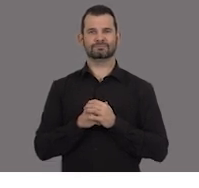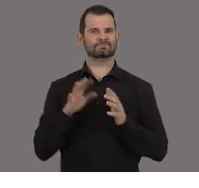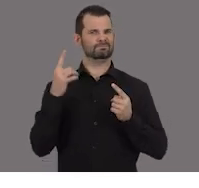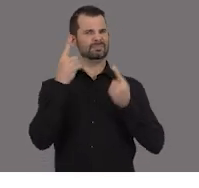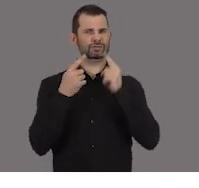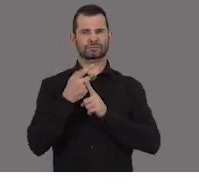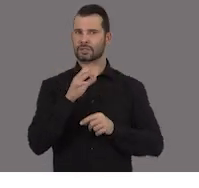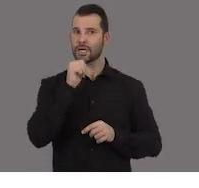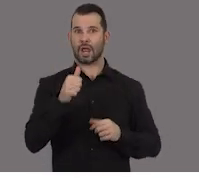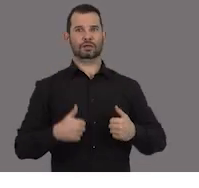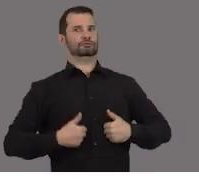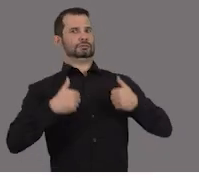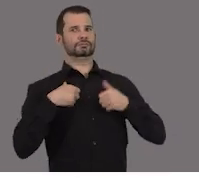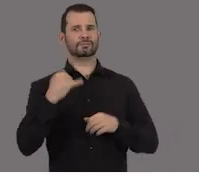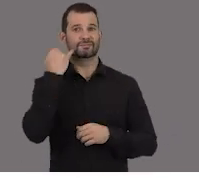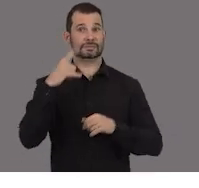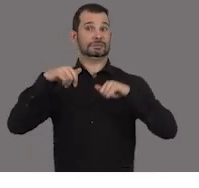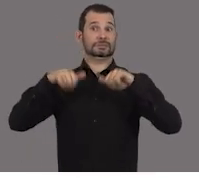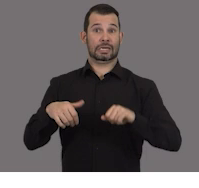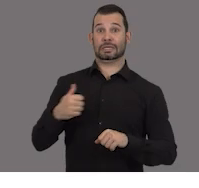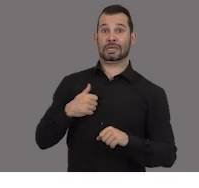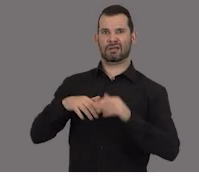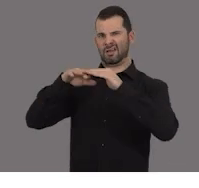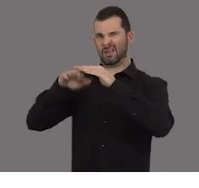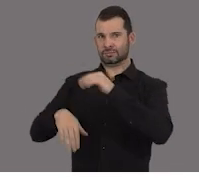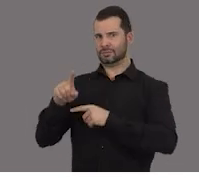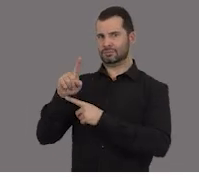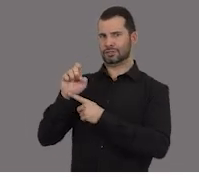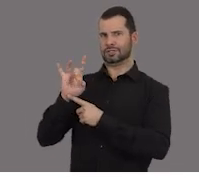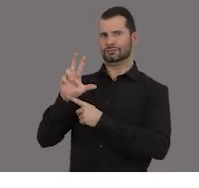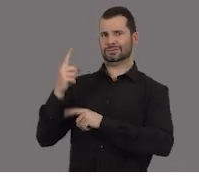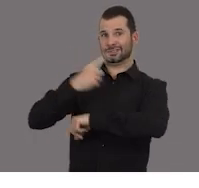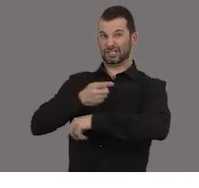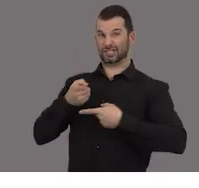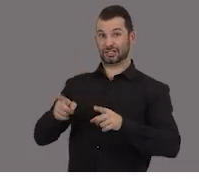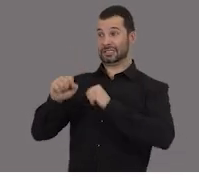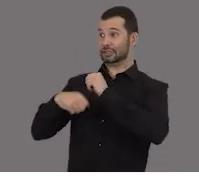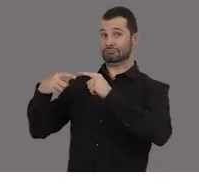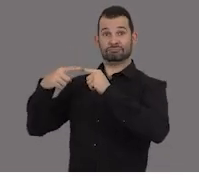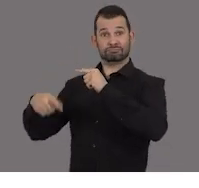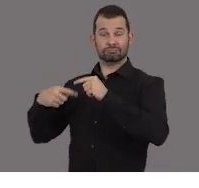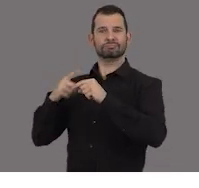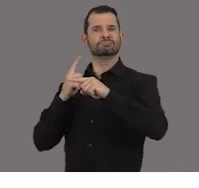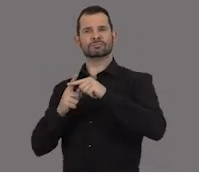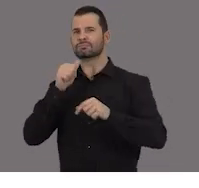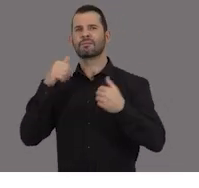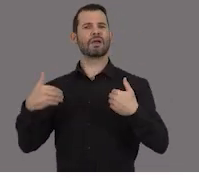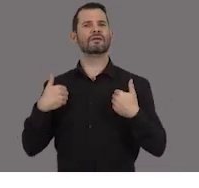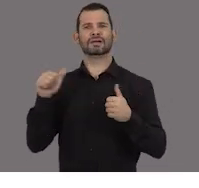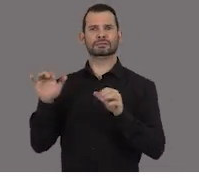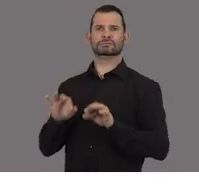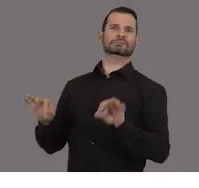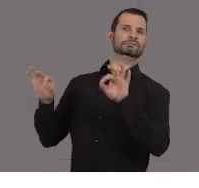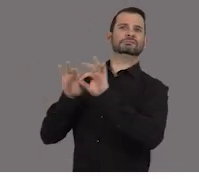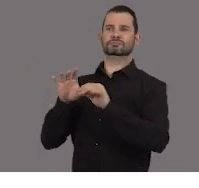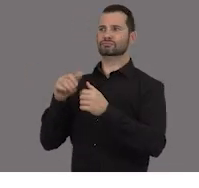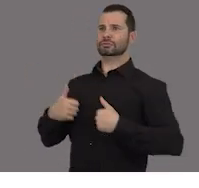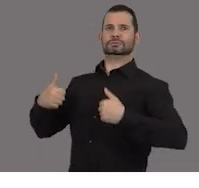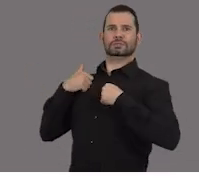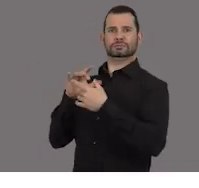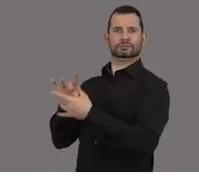canada.ca/CRA-tax-treaties. A non-resident, if you stay in Canada for less than 183 days during the